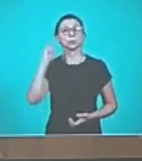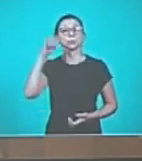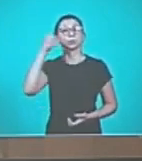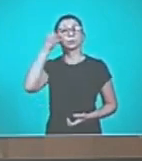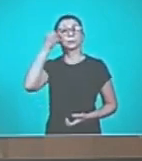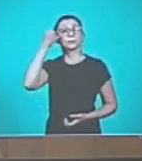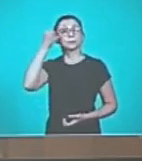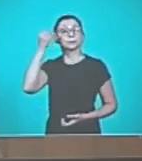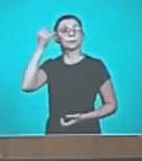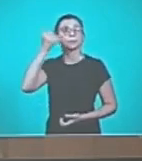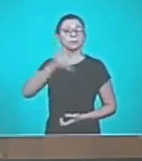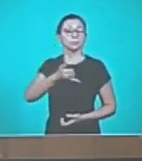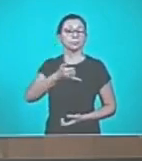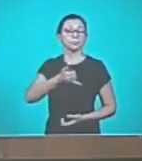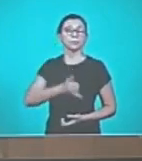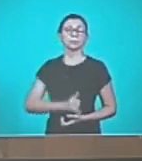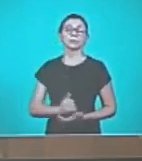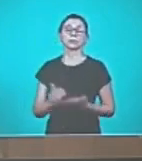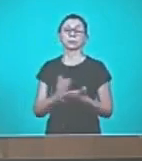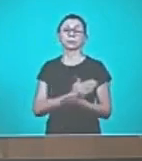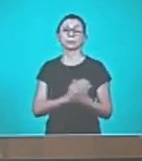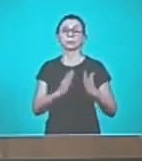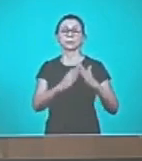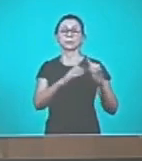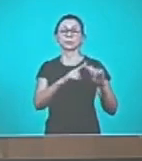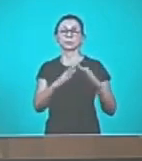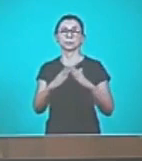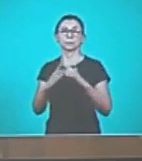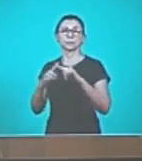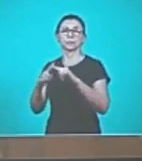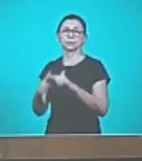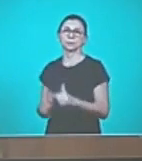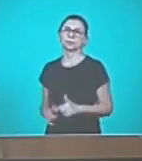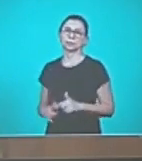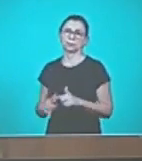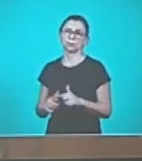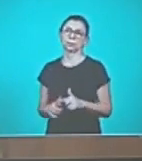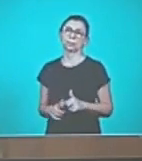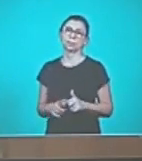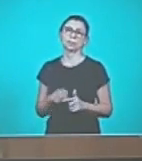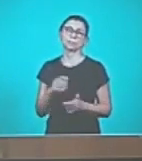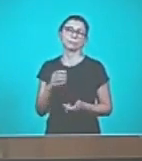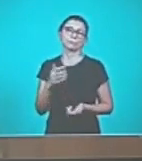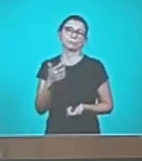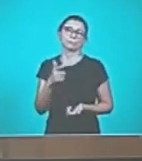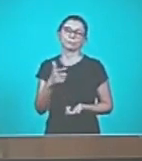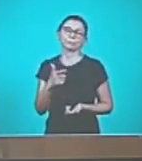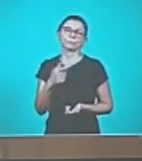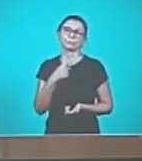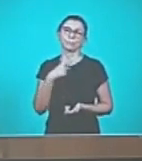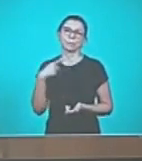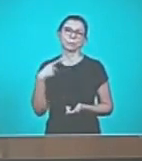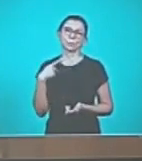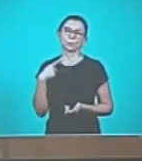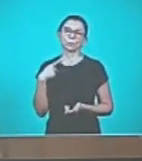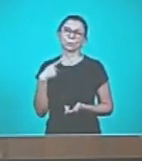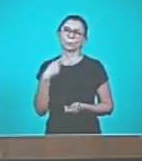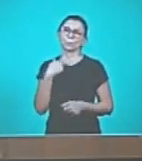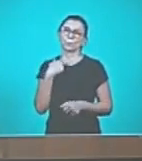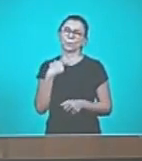made reference to the fact that a few churches do not count with the presence of the pastor.